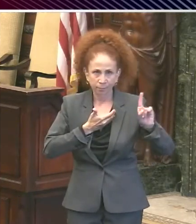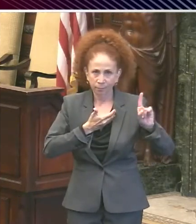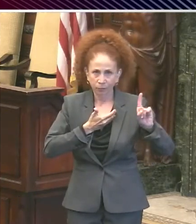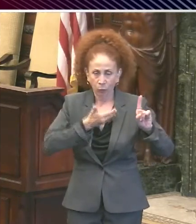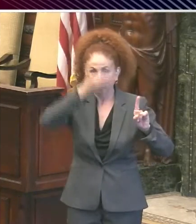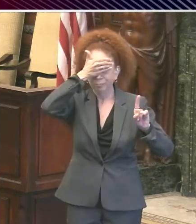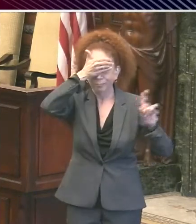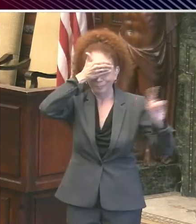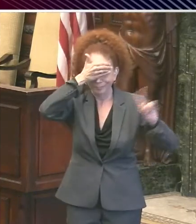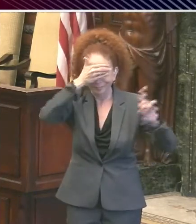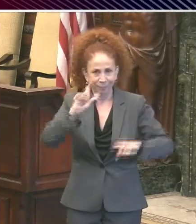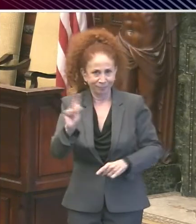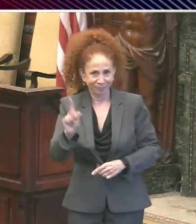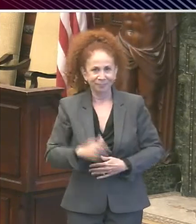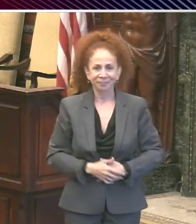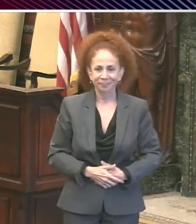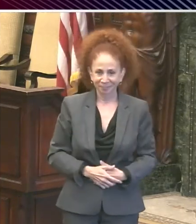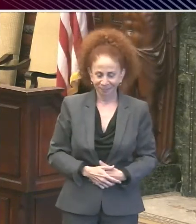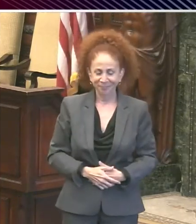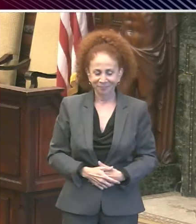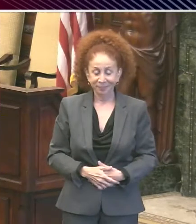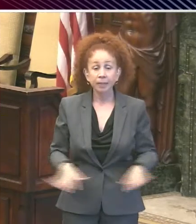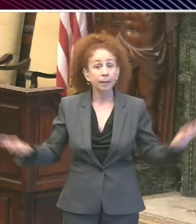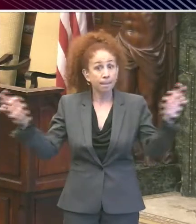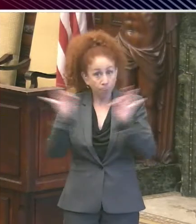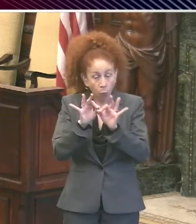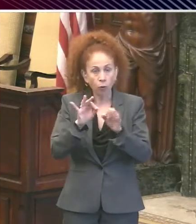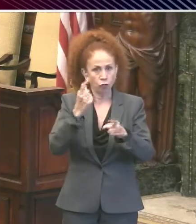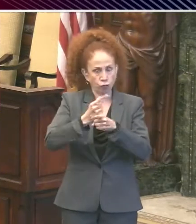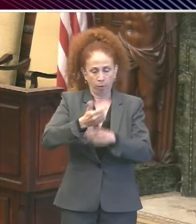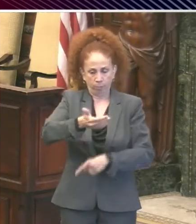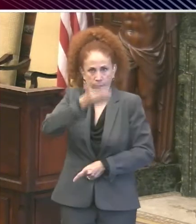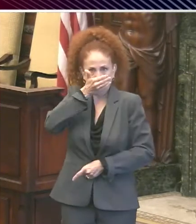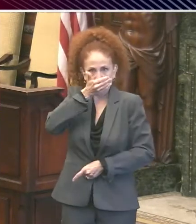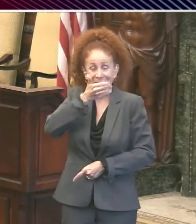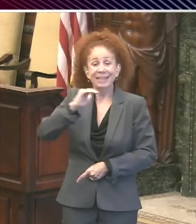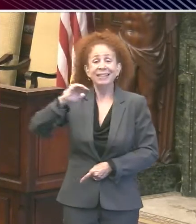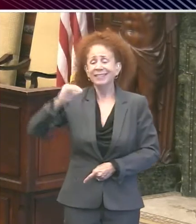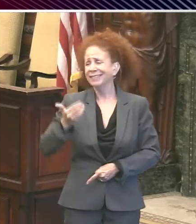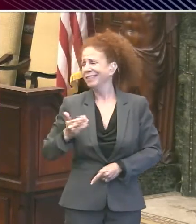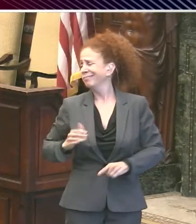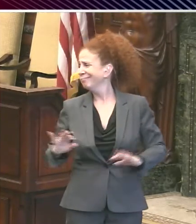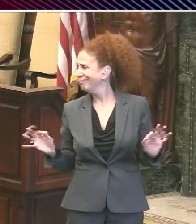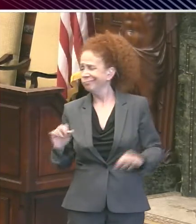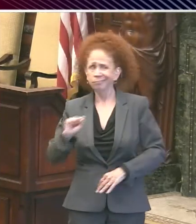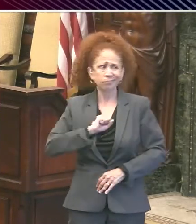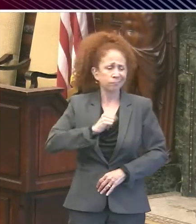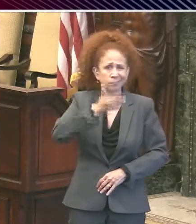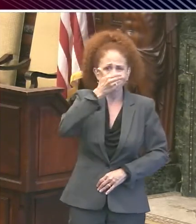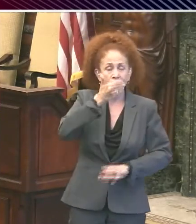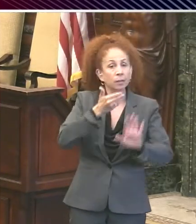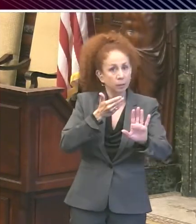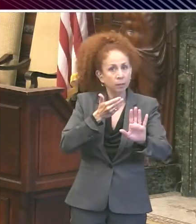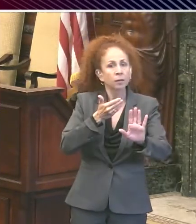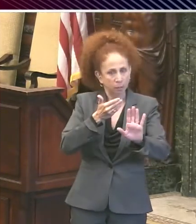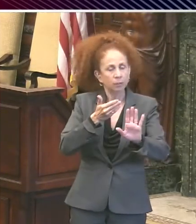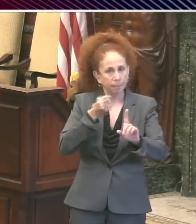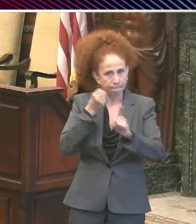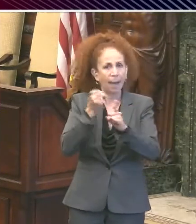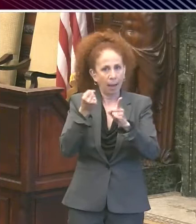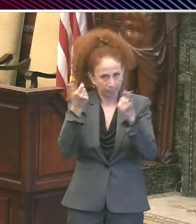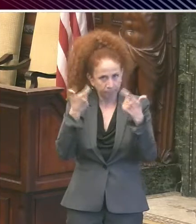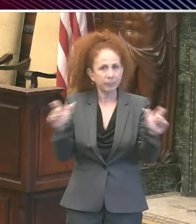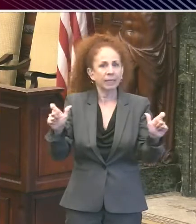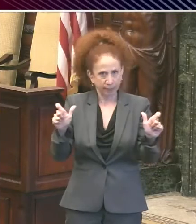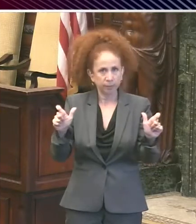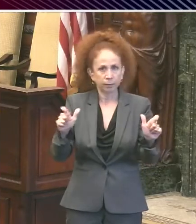your eyes. So it's really important to wear the mask correctly. It may seem like a small difference to have it over your nose or not, but it can make a big difference in